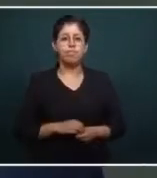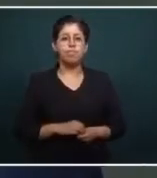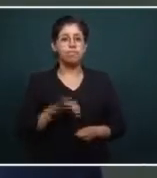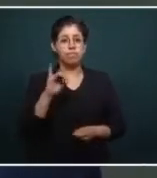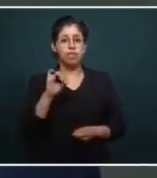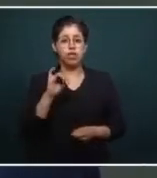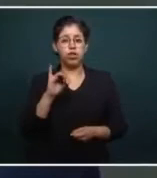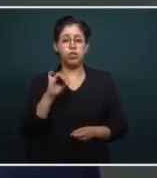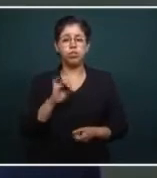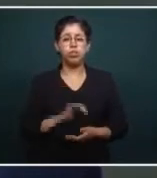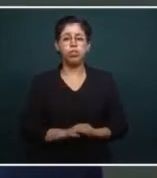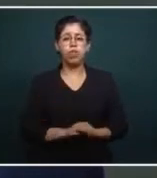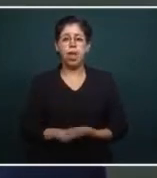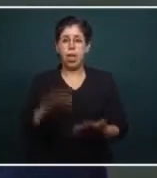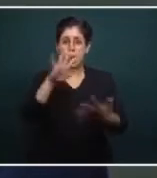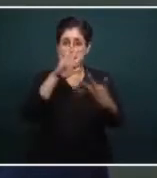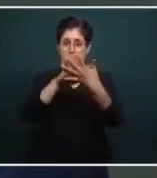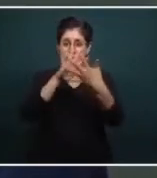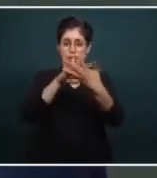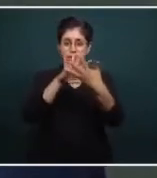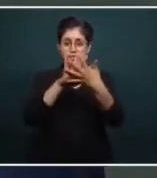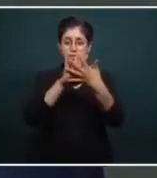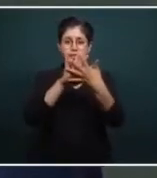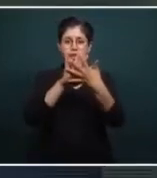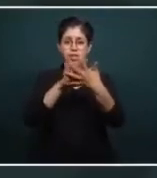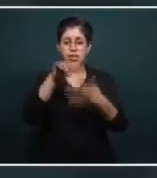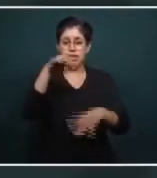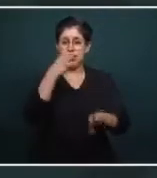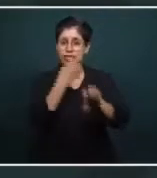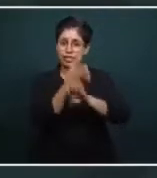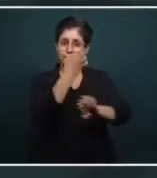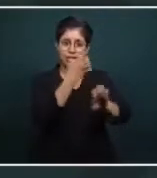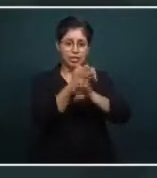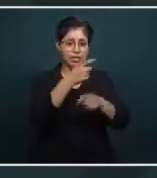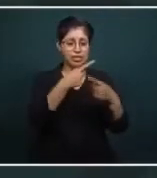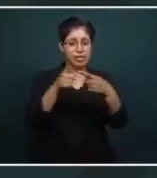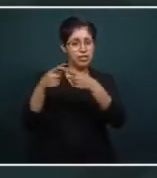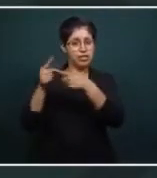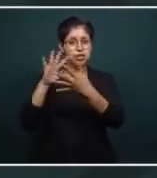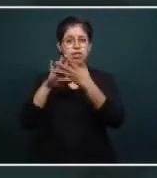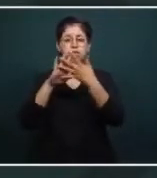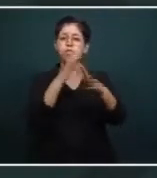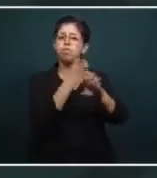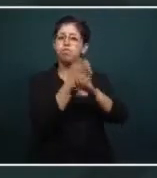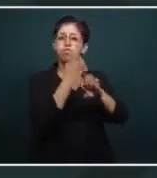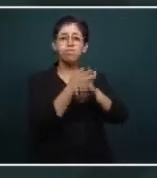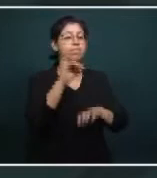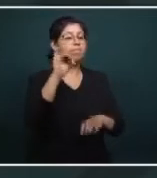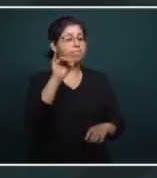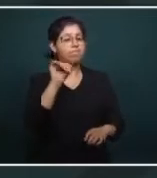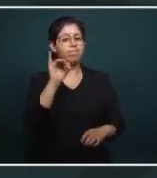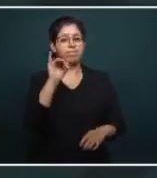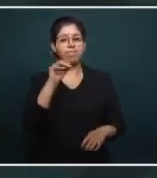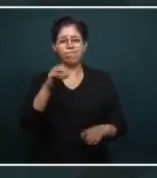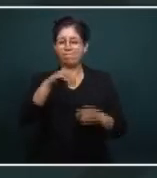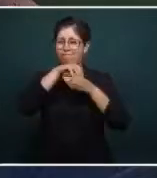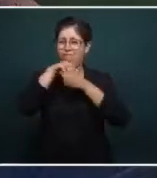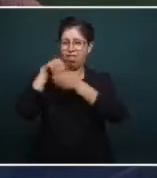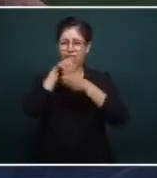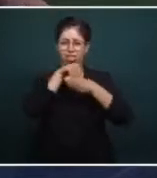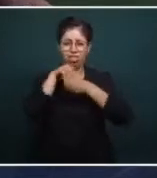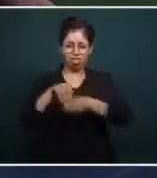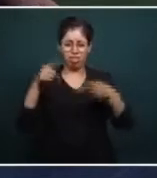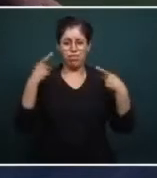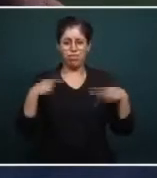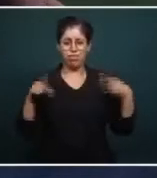caso But yes, in the de case penales of um, estatales, state sí existe there is